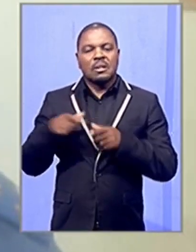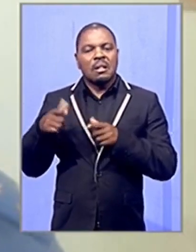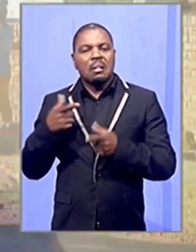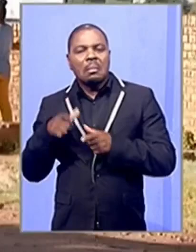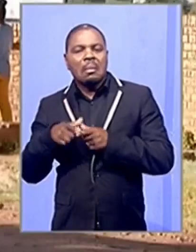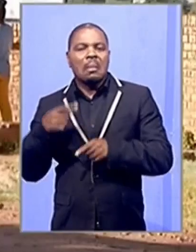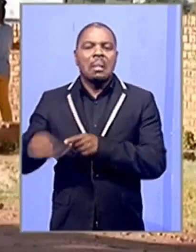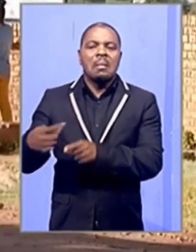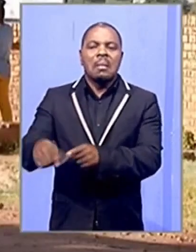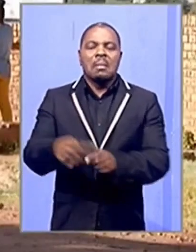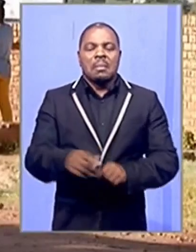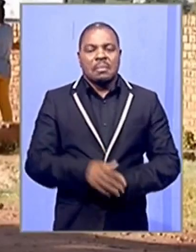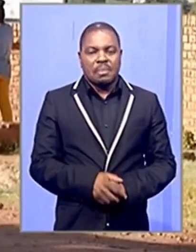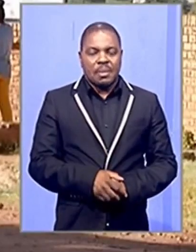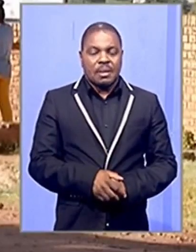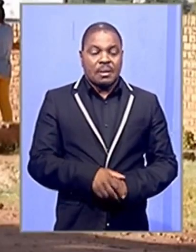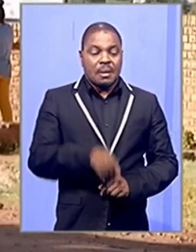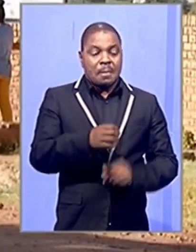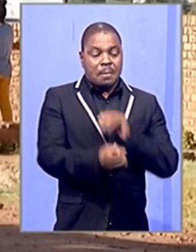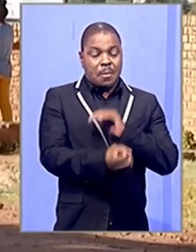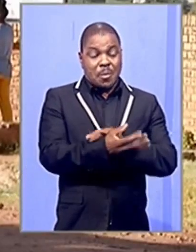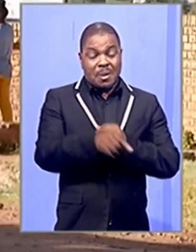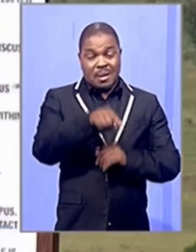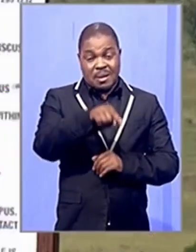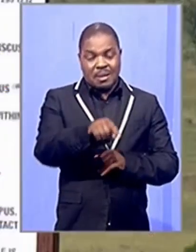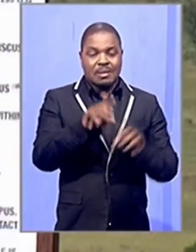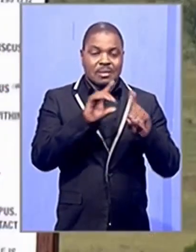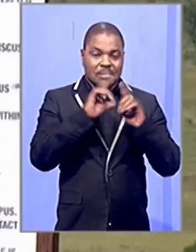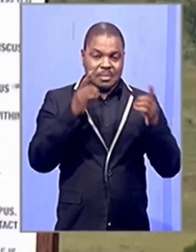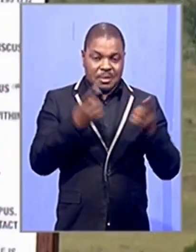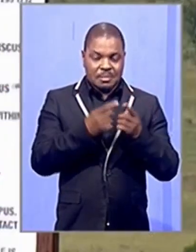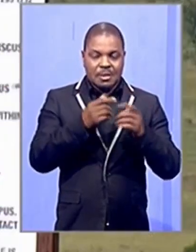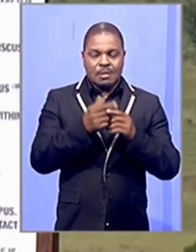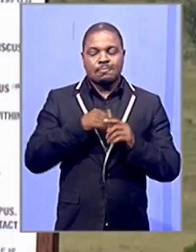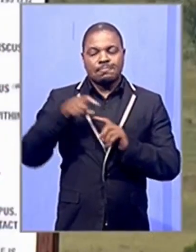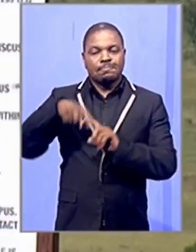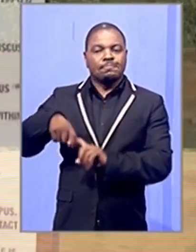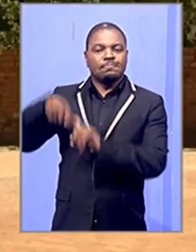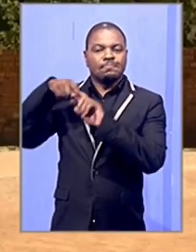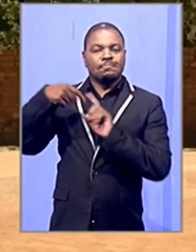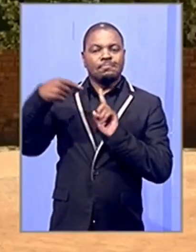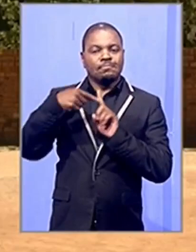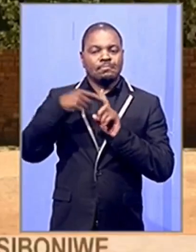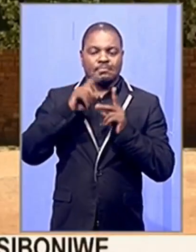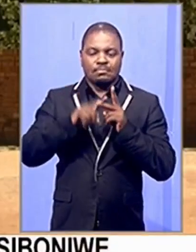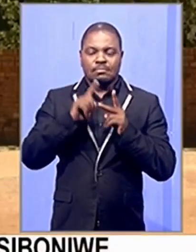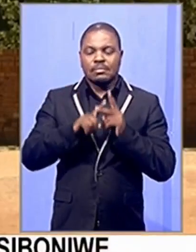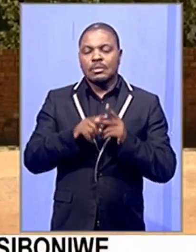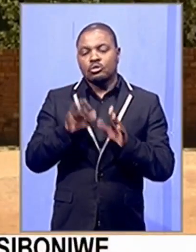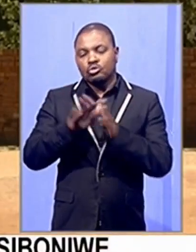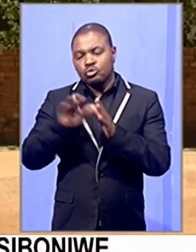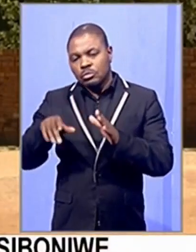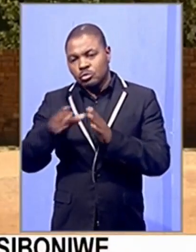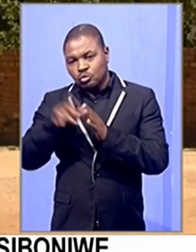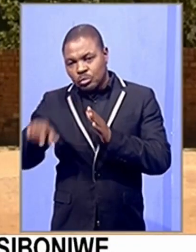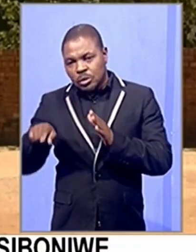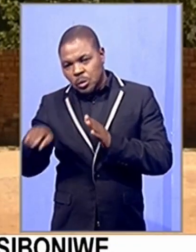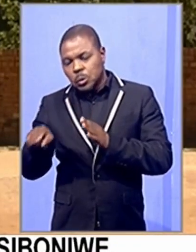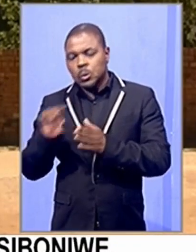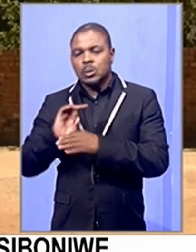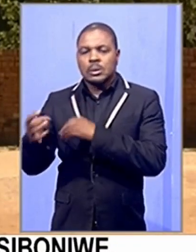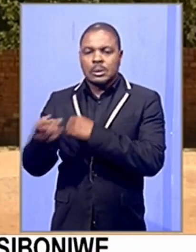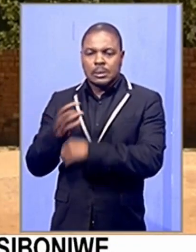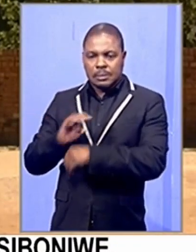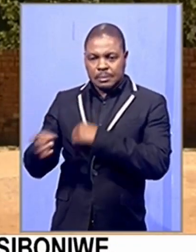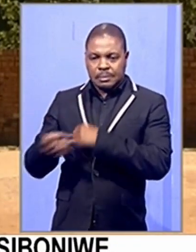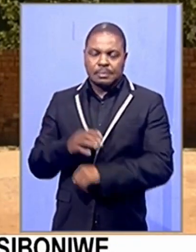private parts. Lefapha la thuto la Mpumalanga le sekegile morutwana yo le go rebolela barutwana ba ba amegileng tshidilo